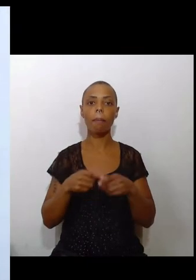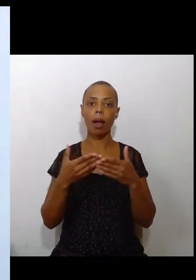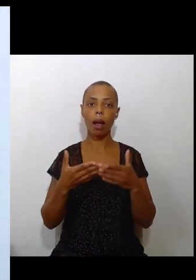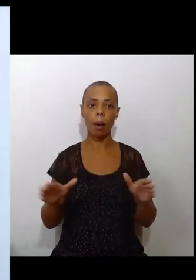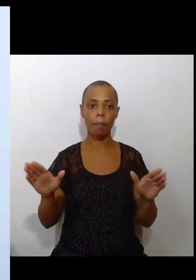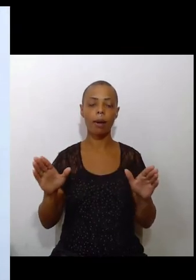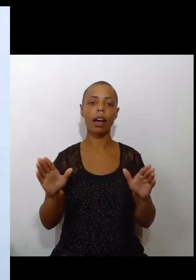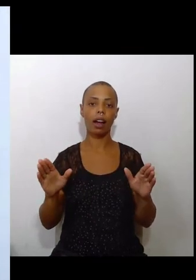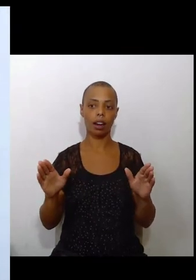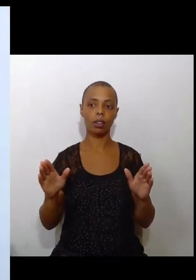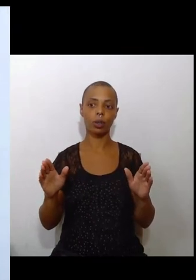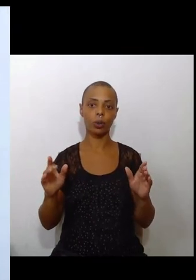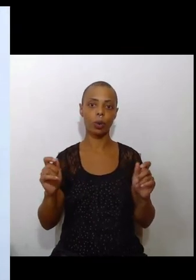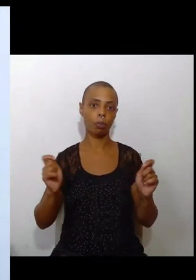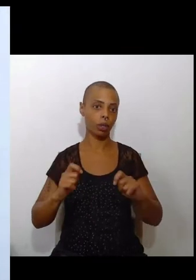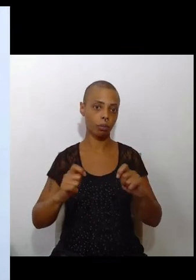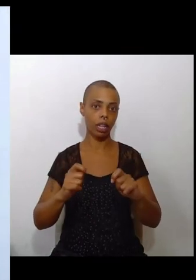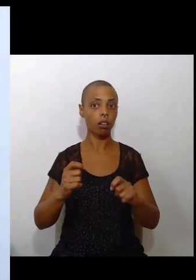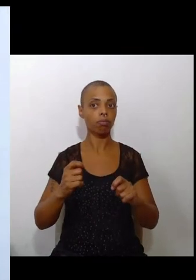and